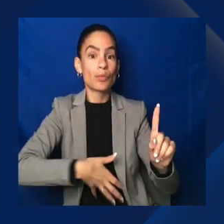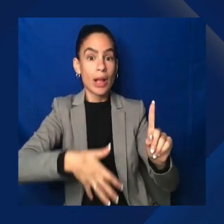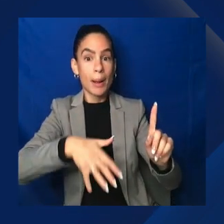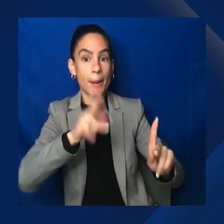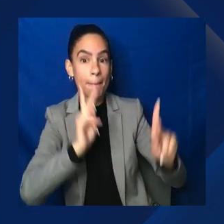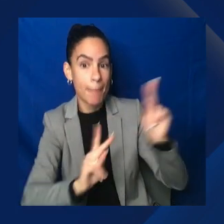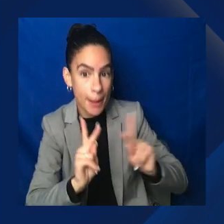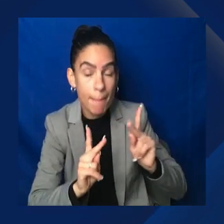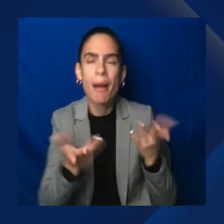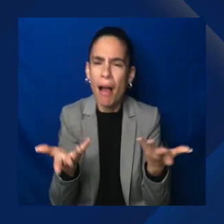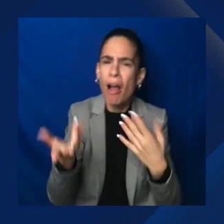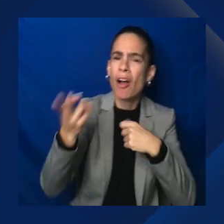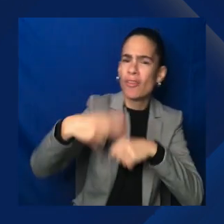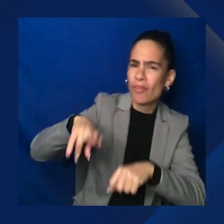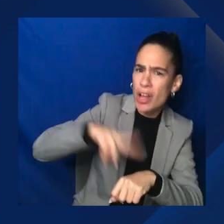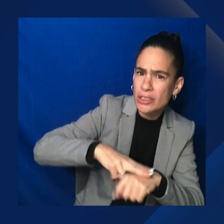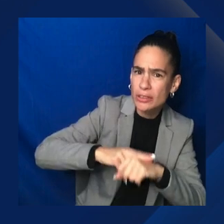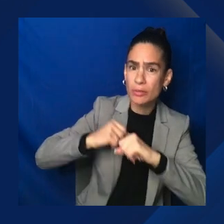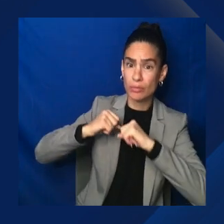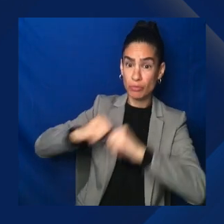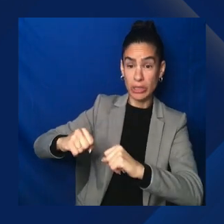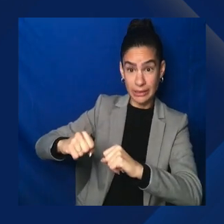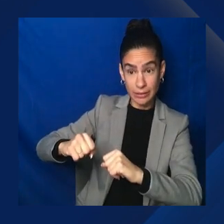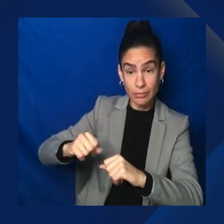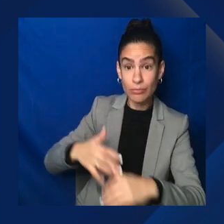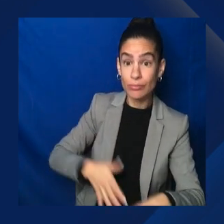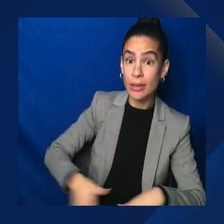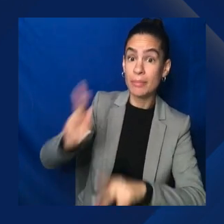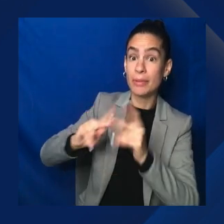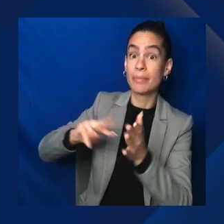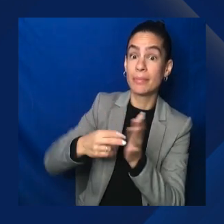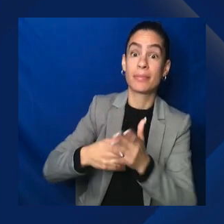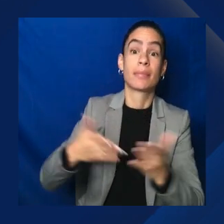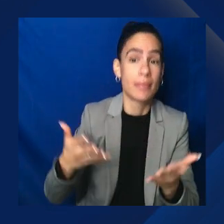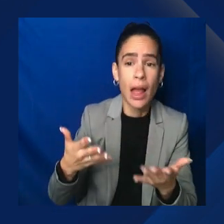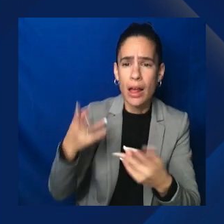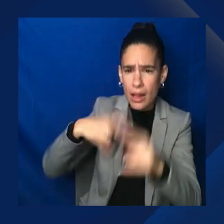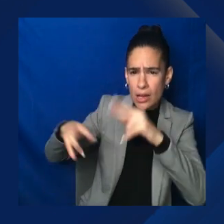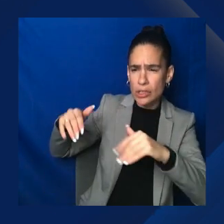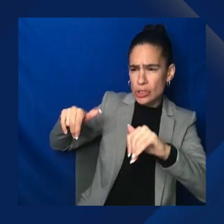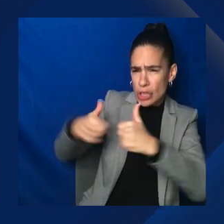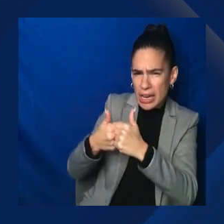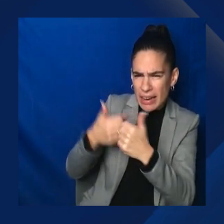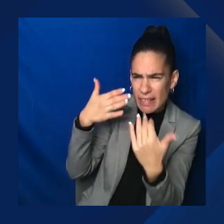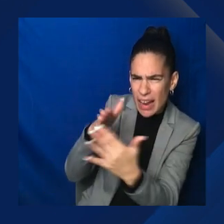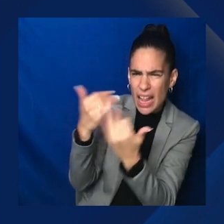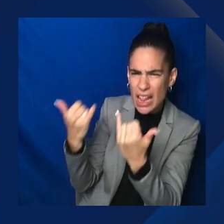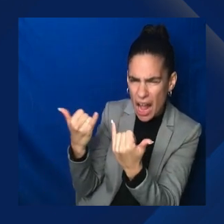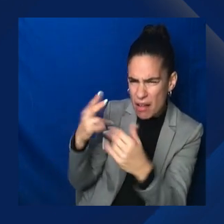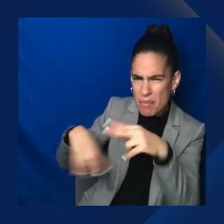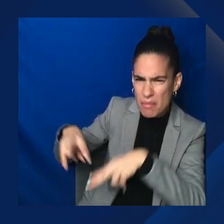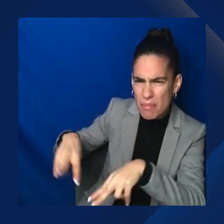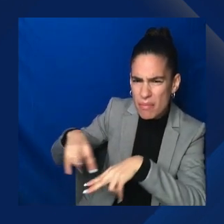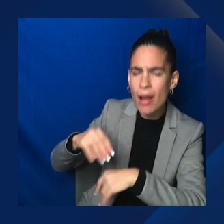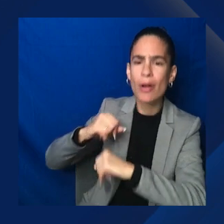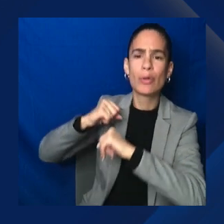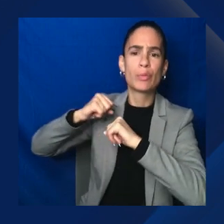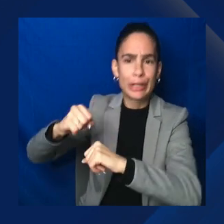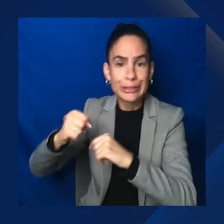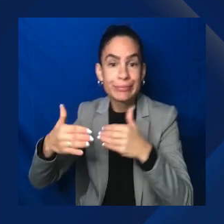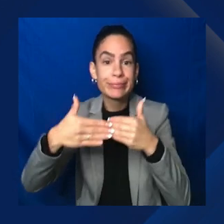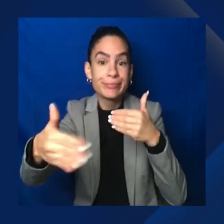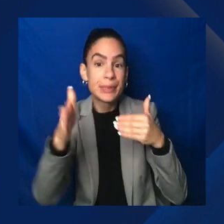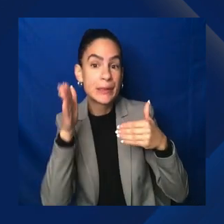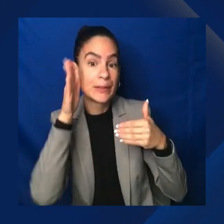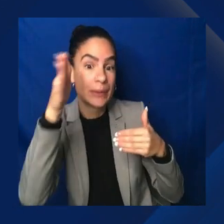looking at the challenges they are facing now, but being ready to protect them from threats in the future, which is